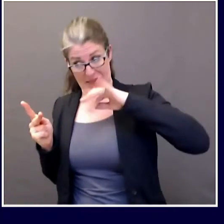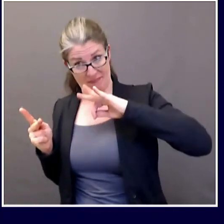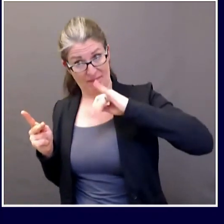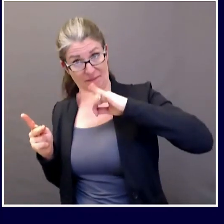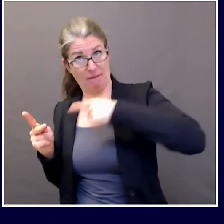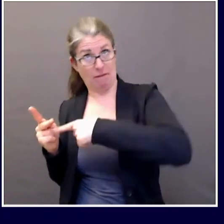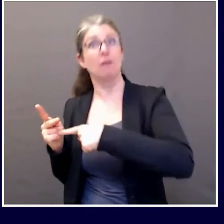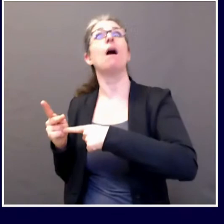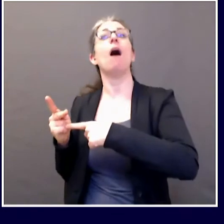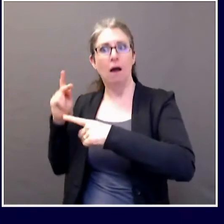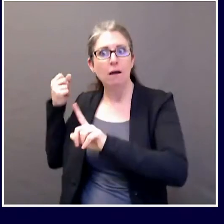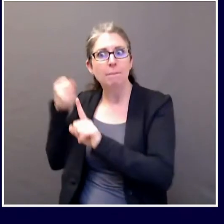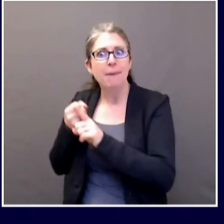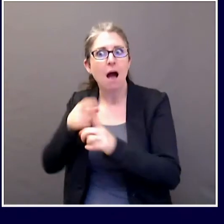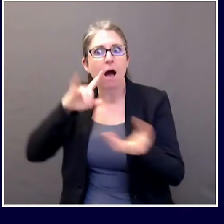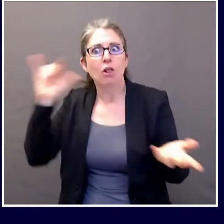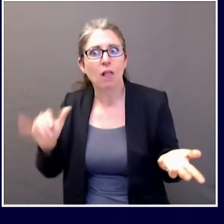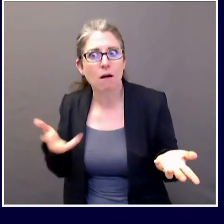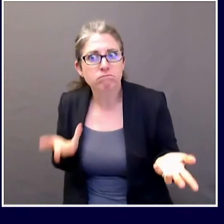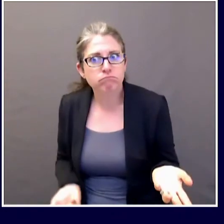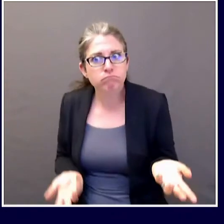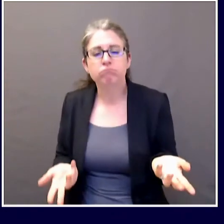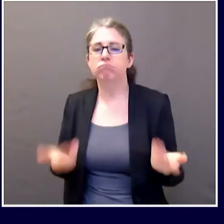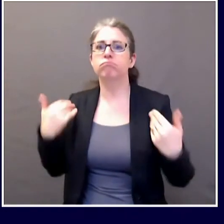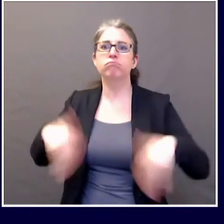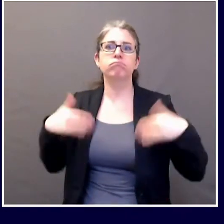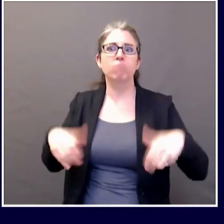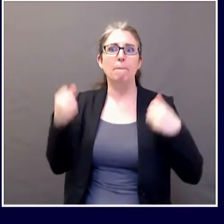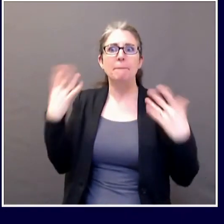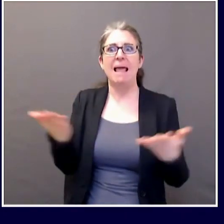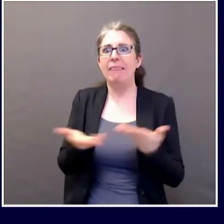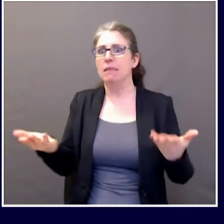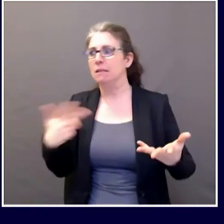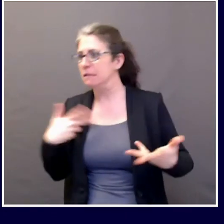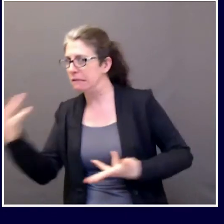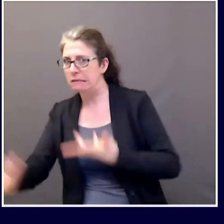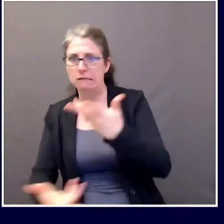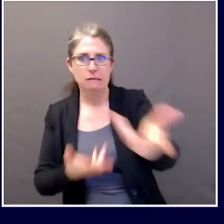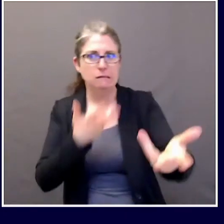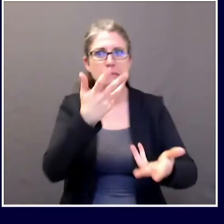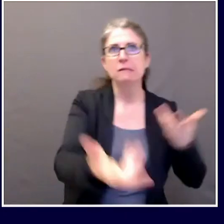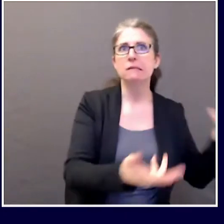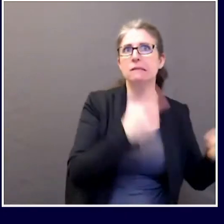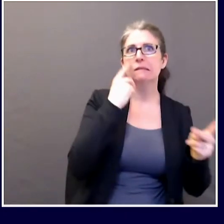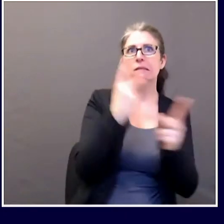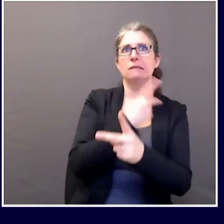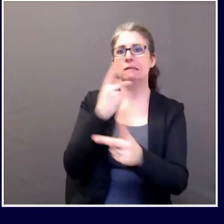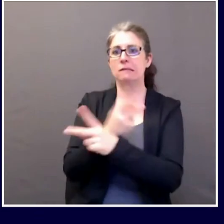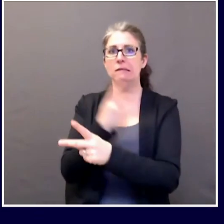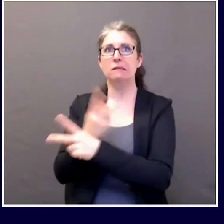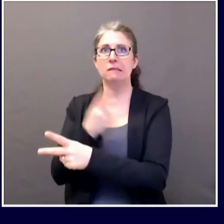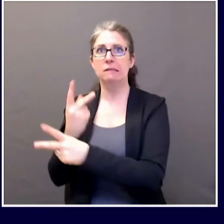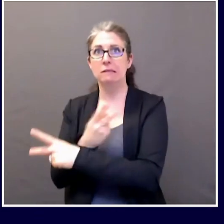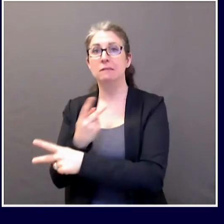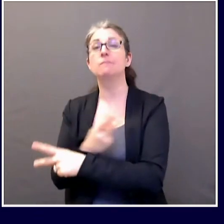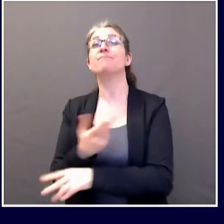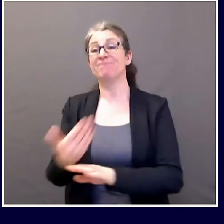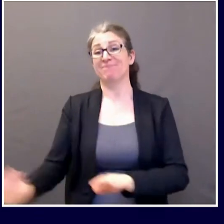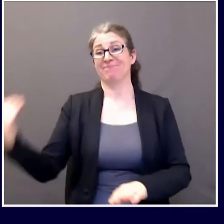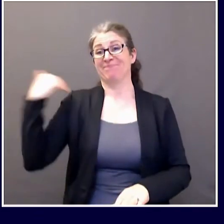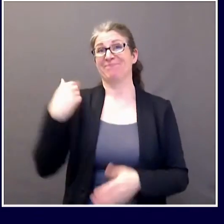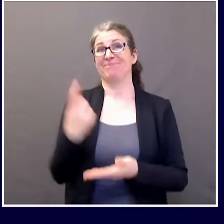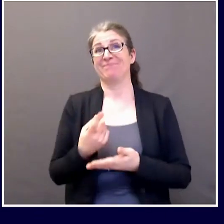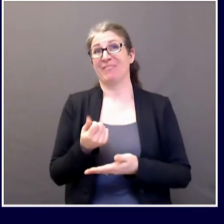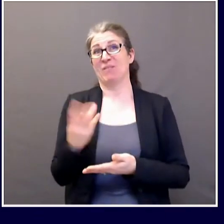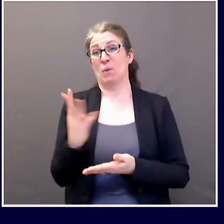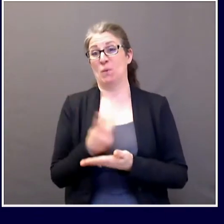ago, Maine CDC announced that if you've been fully vaccinated, you don't need to quarantine if you happen to come into